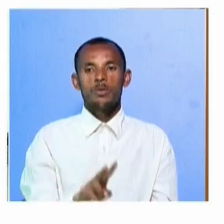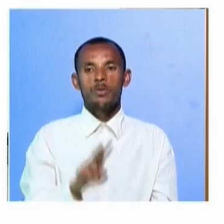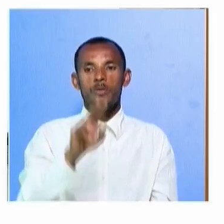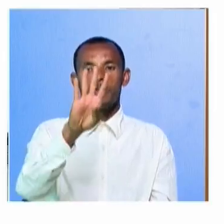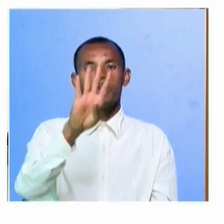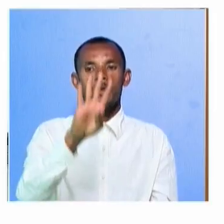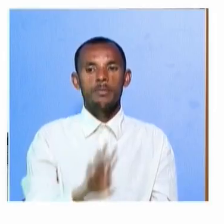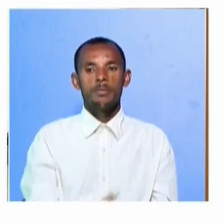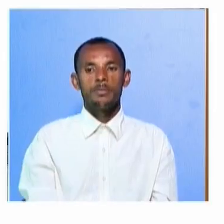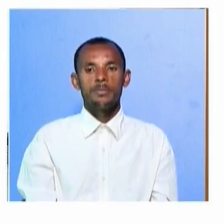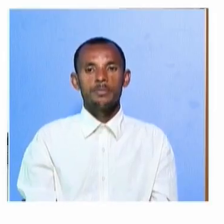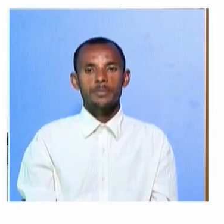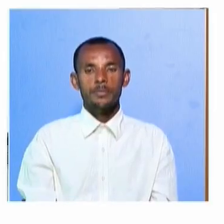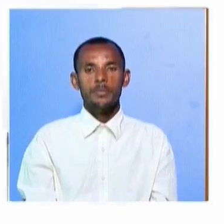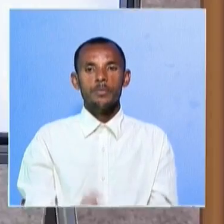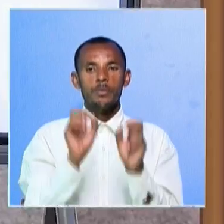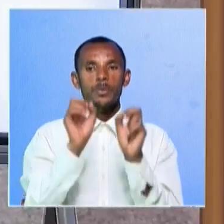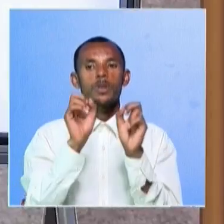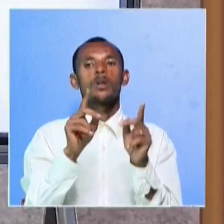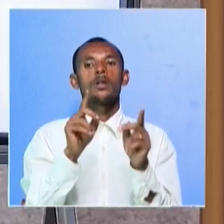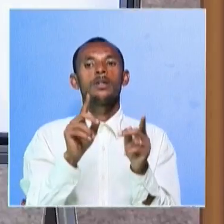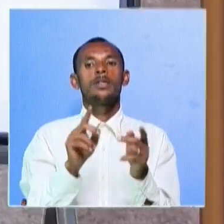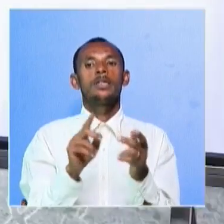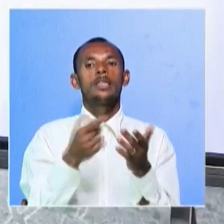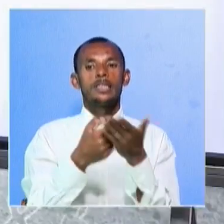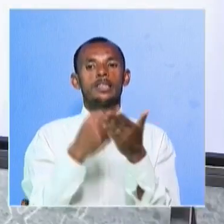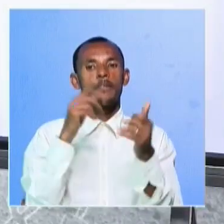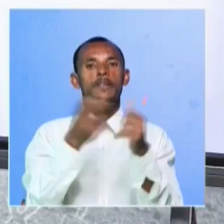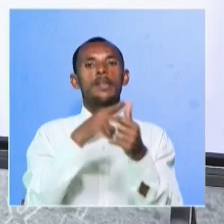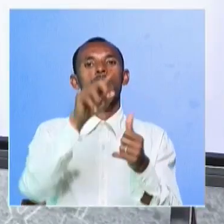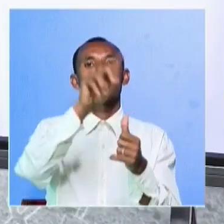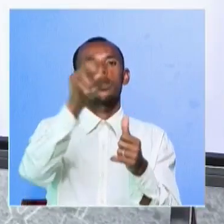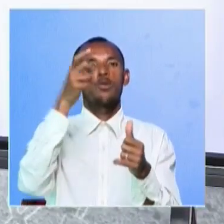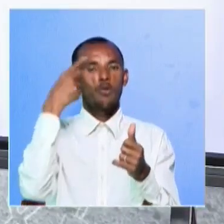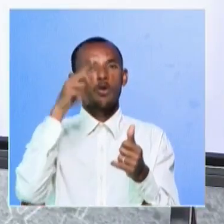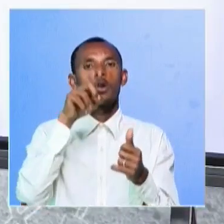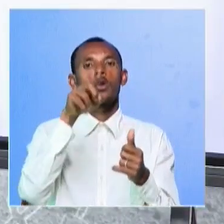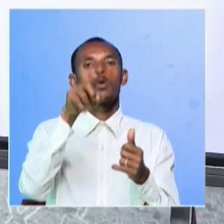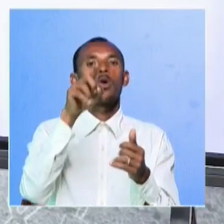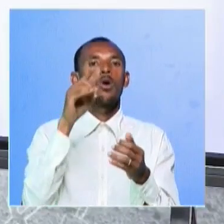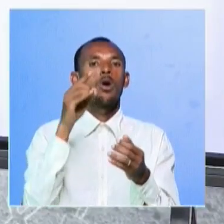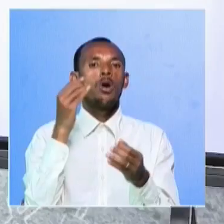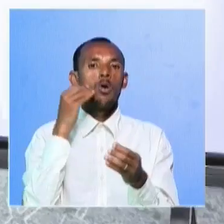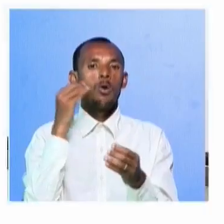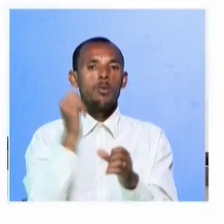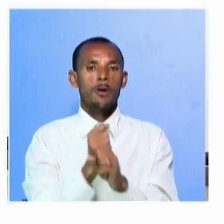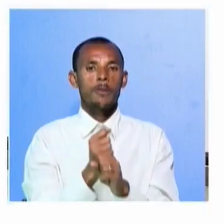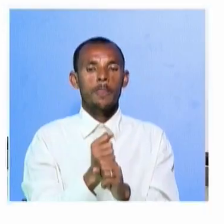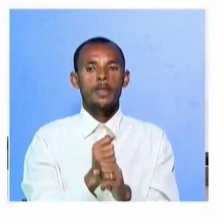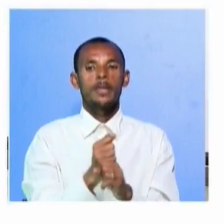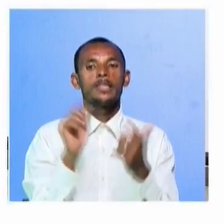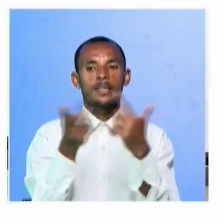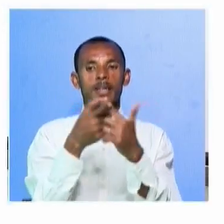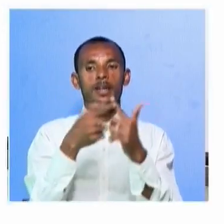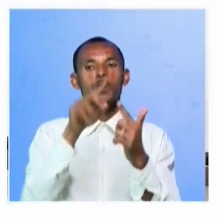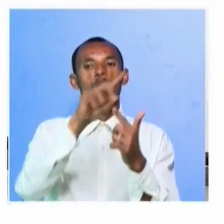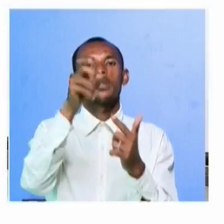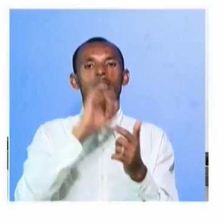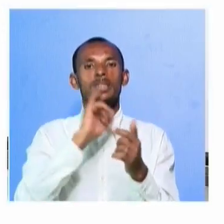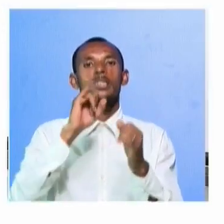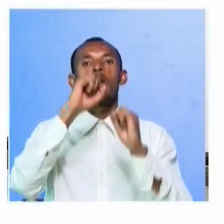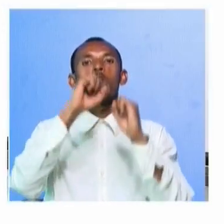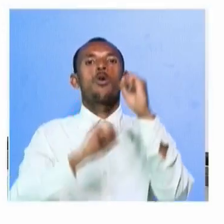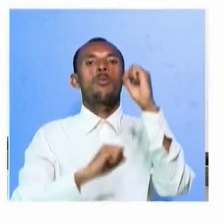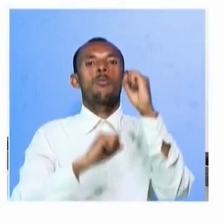5.324. Okay, this is the first question for your homework. The second question is compare